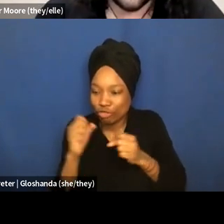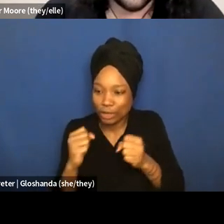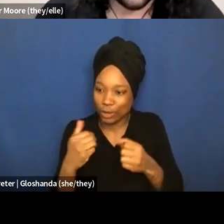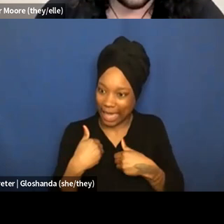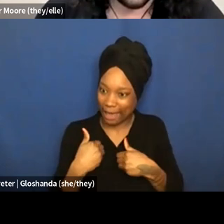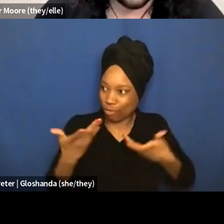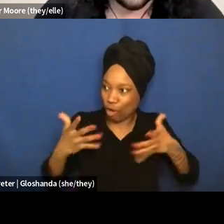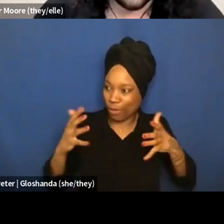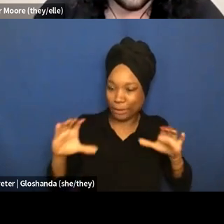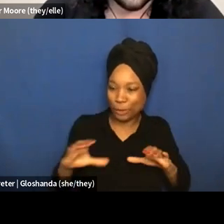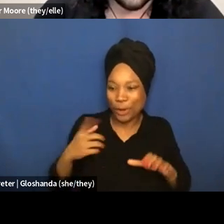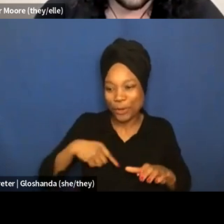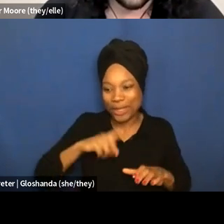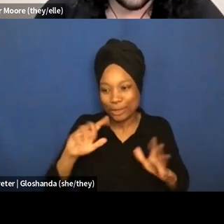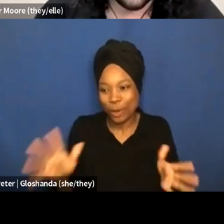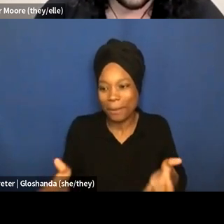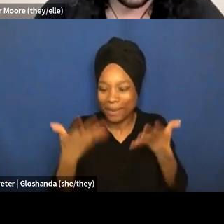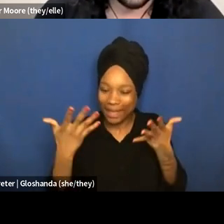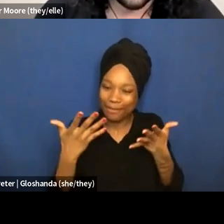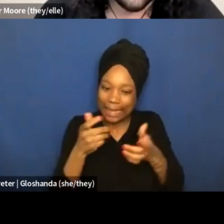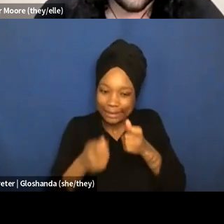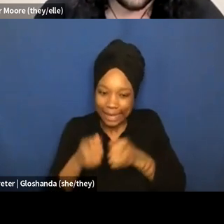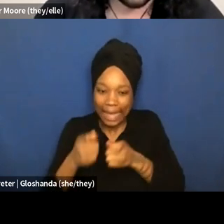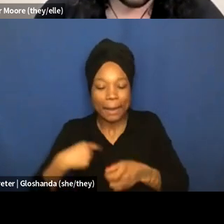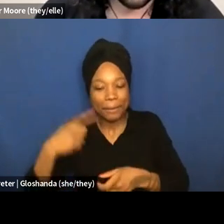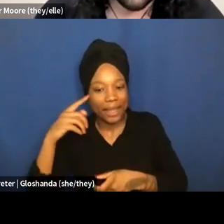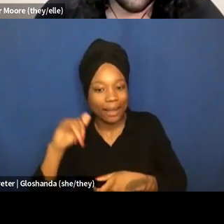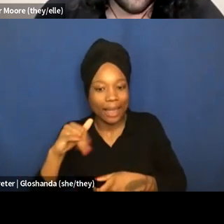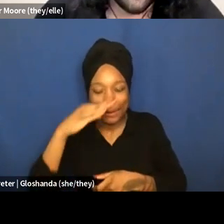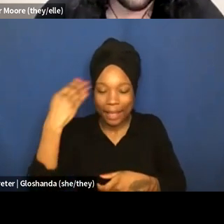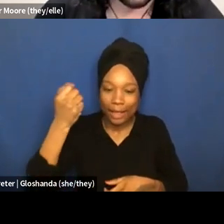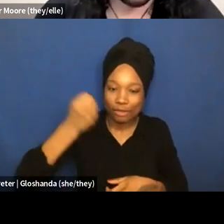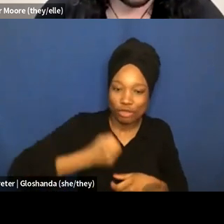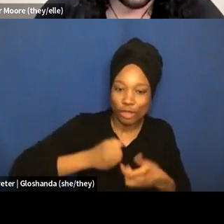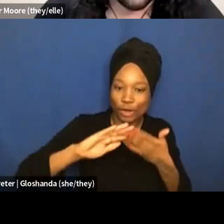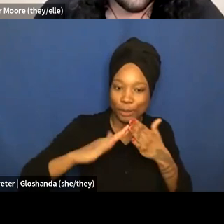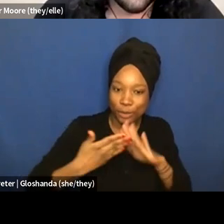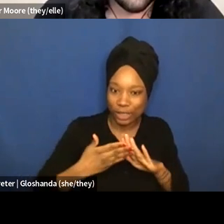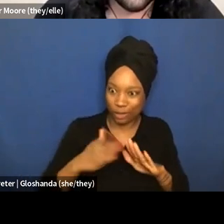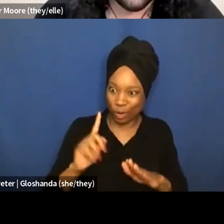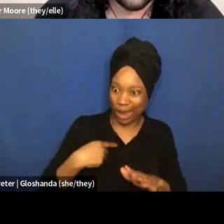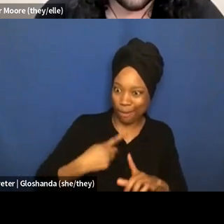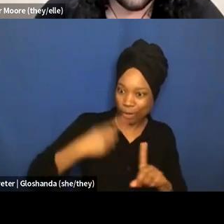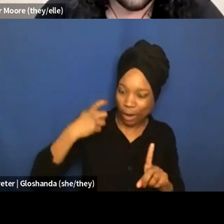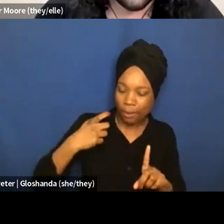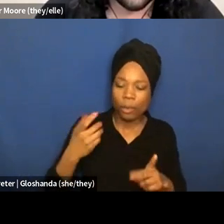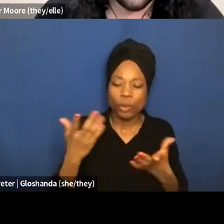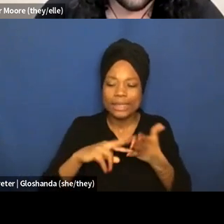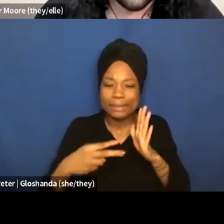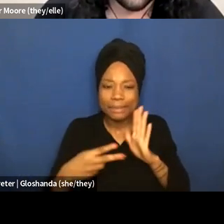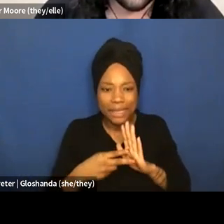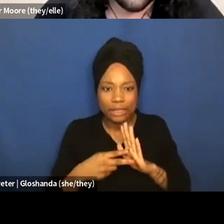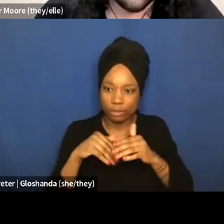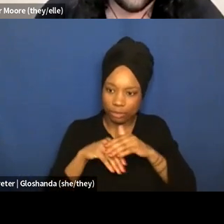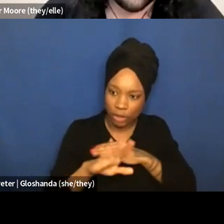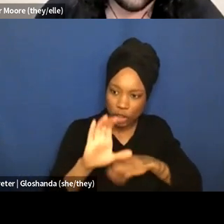many strategies we have. I'm thinking about Black communities, Black Southern communities where I am from. Like there, what does it mean to go into the